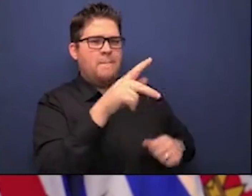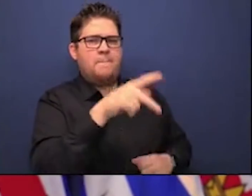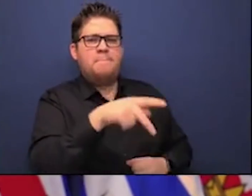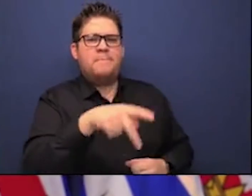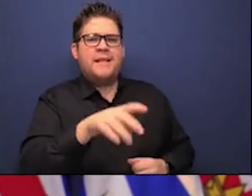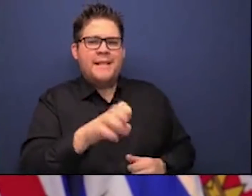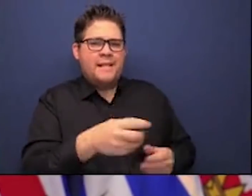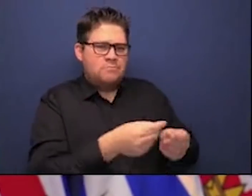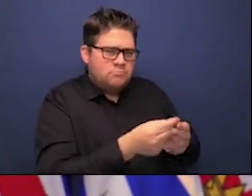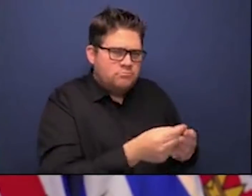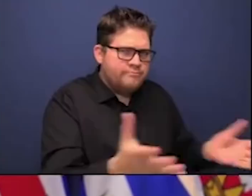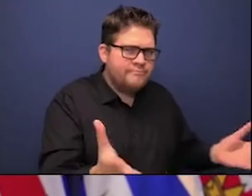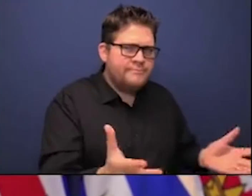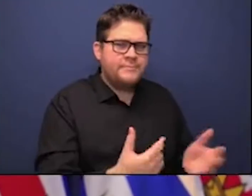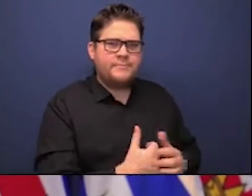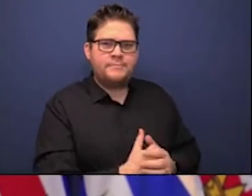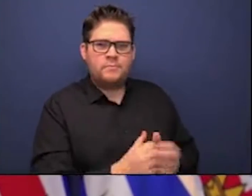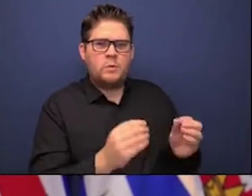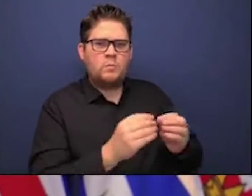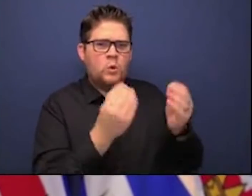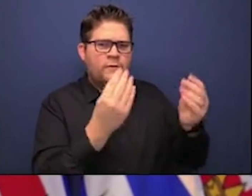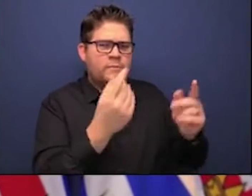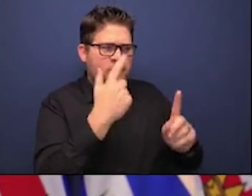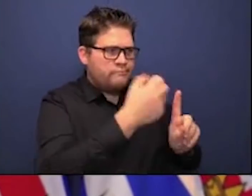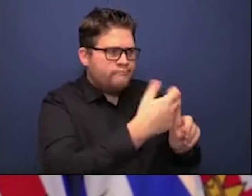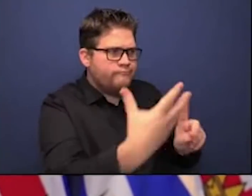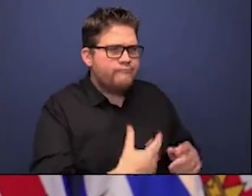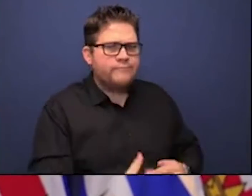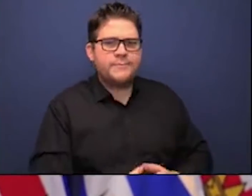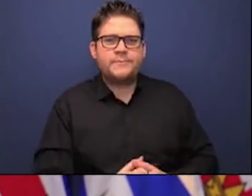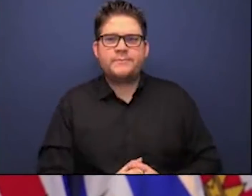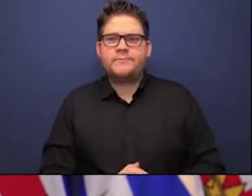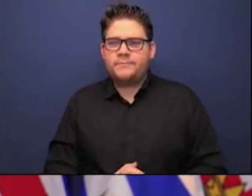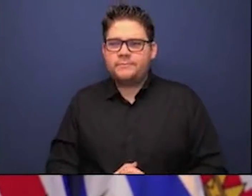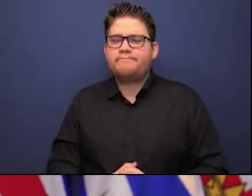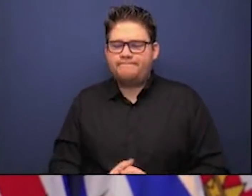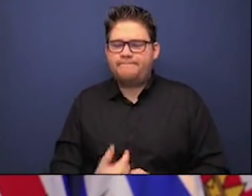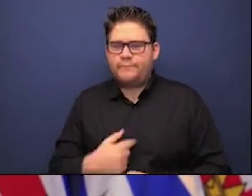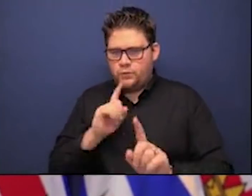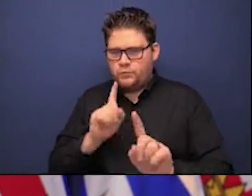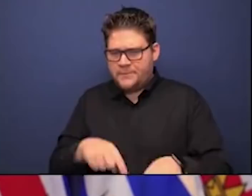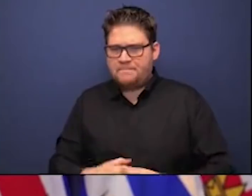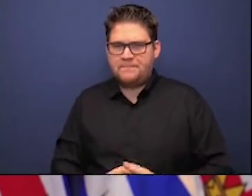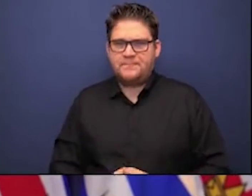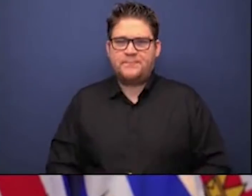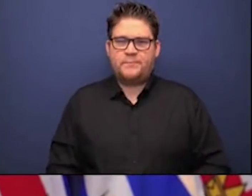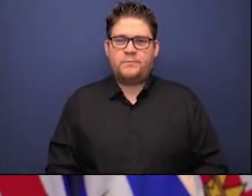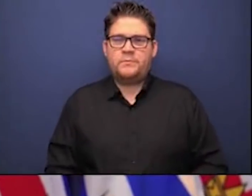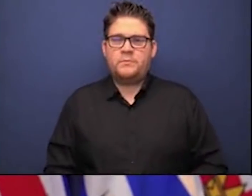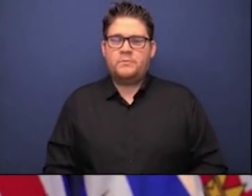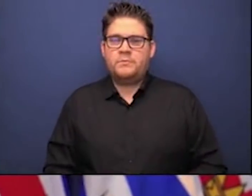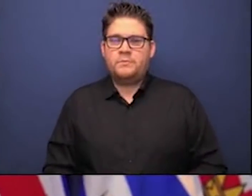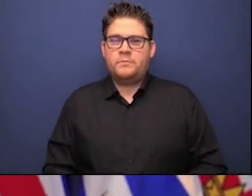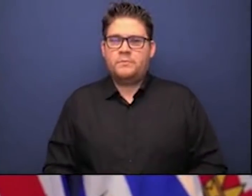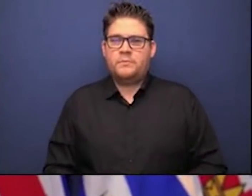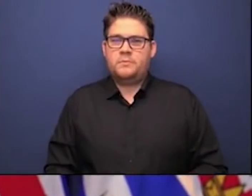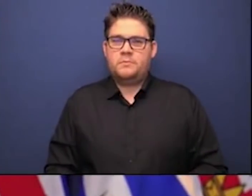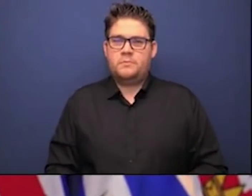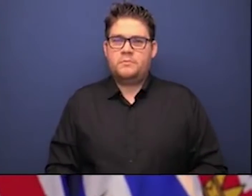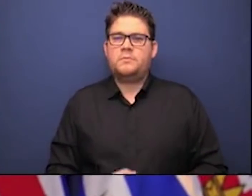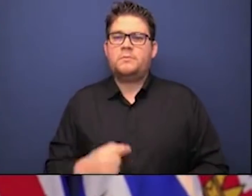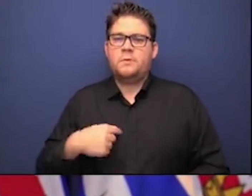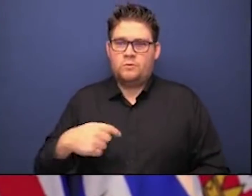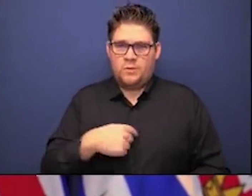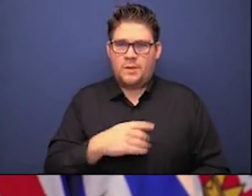Maybe, Lisa, I can just address the last part of your question first. We will be releasing the